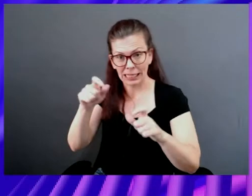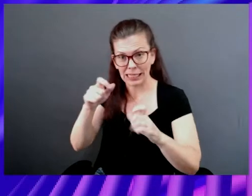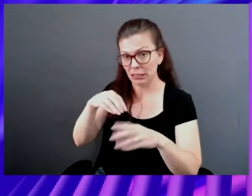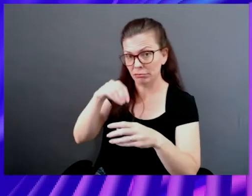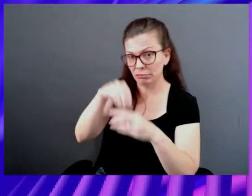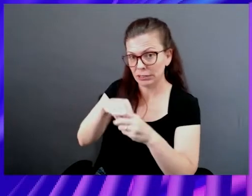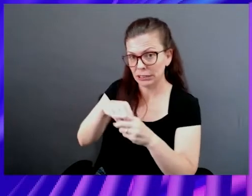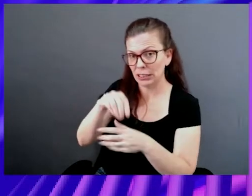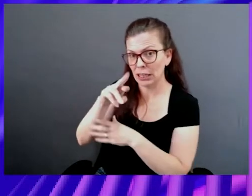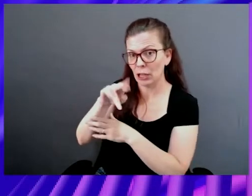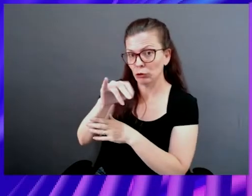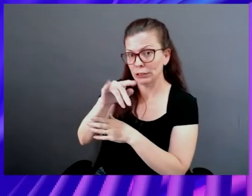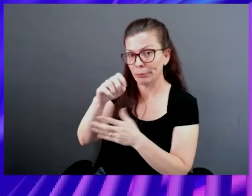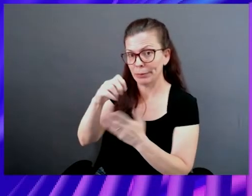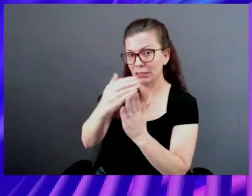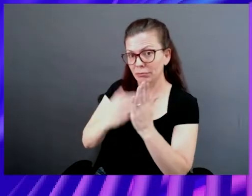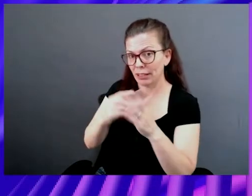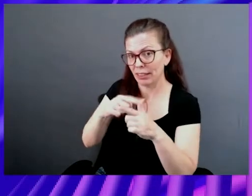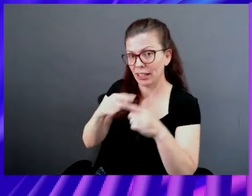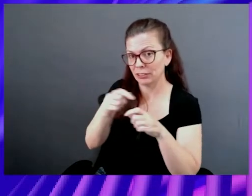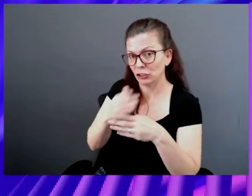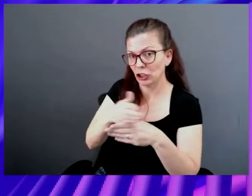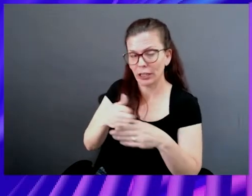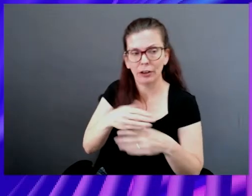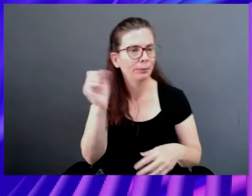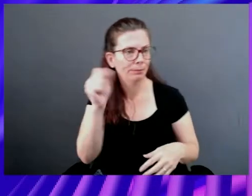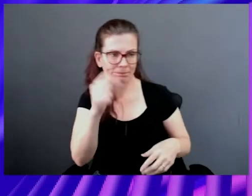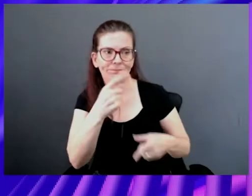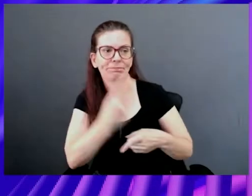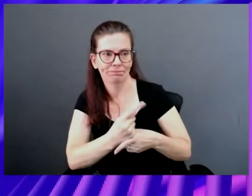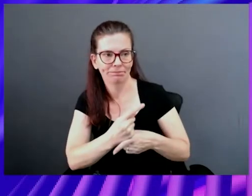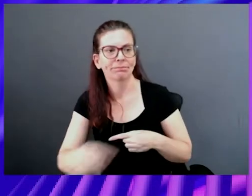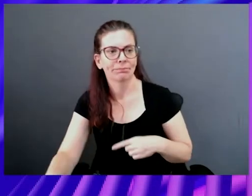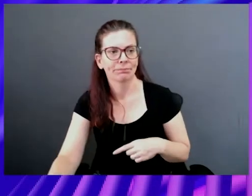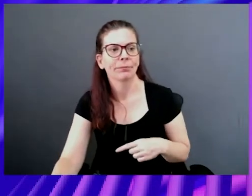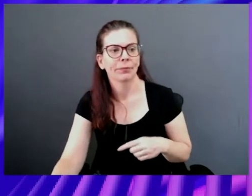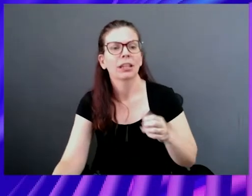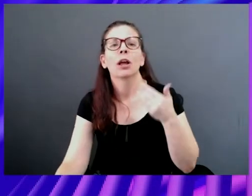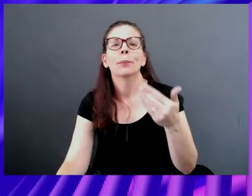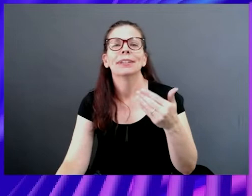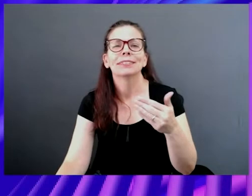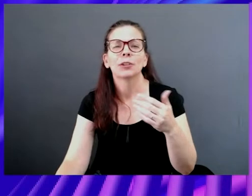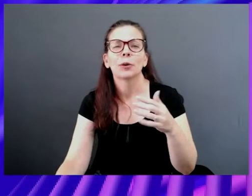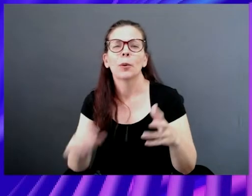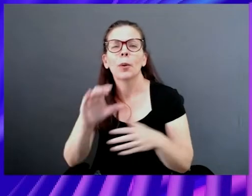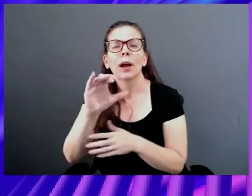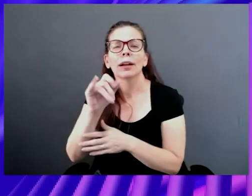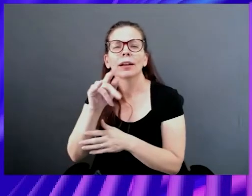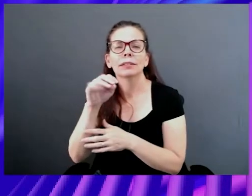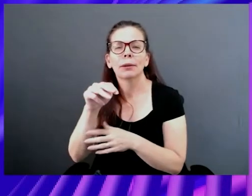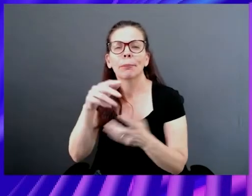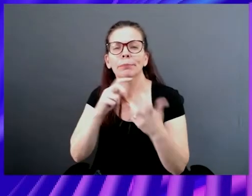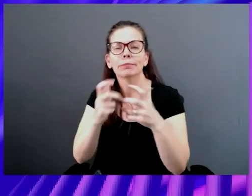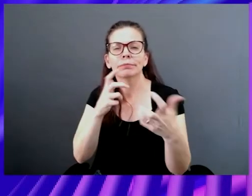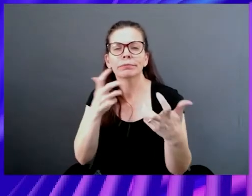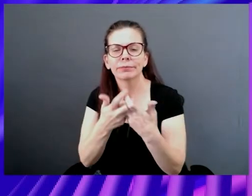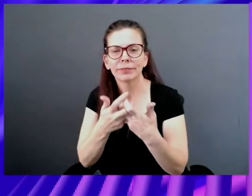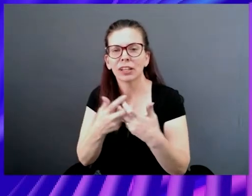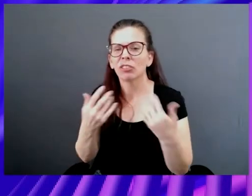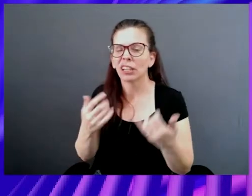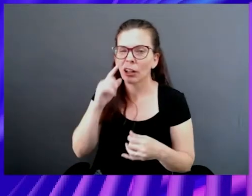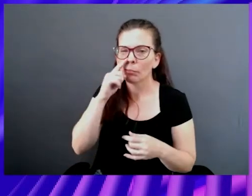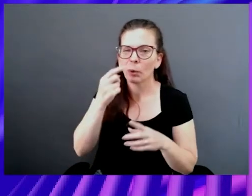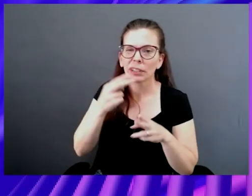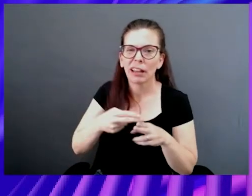them. Yeah, absolutely. So yeah, let's customize this a little bit here, right? Right now it's got some very boring names and